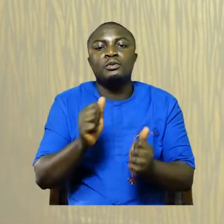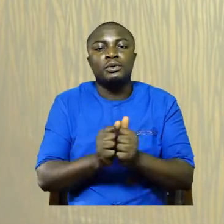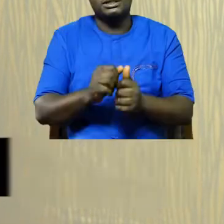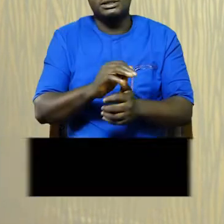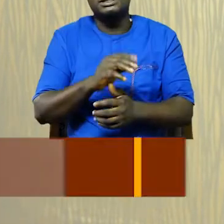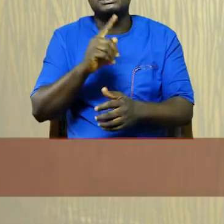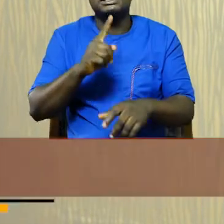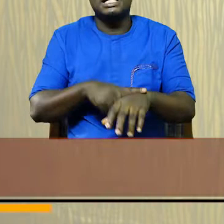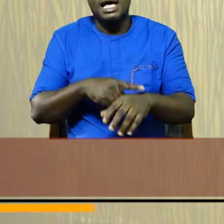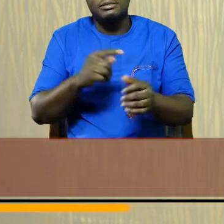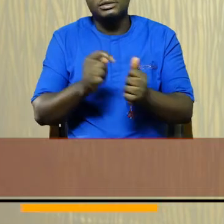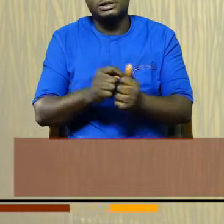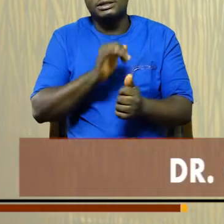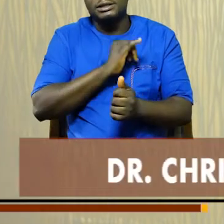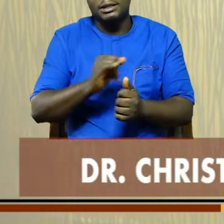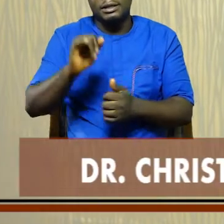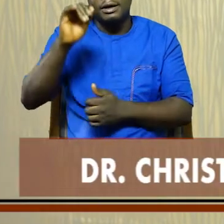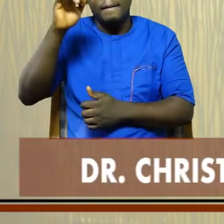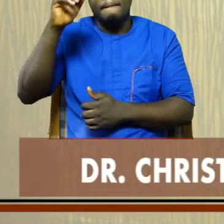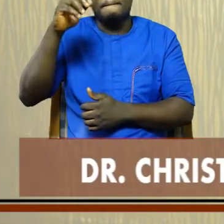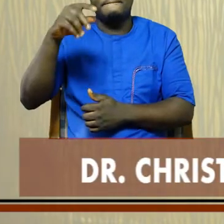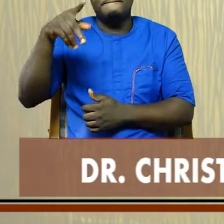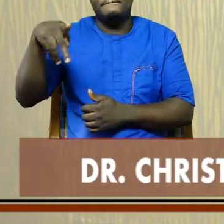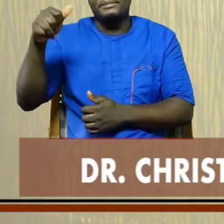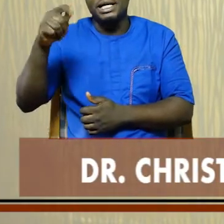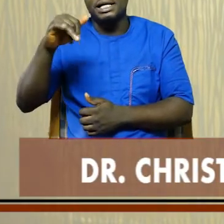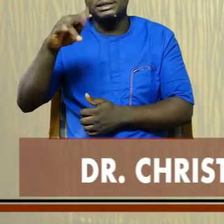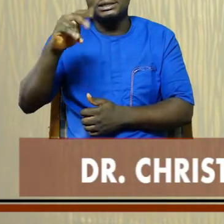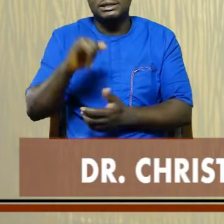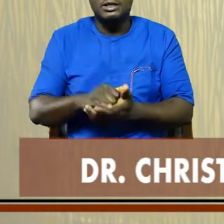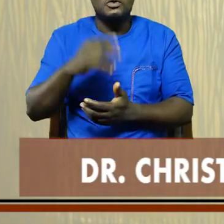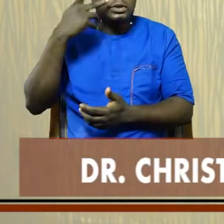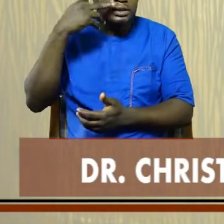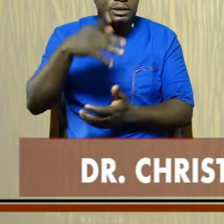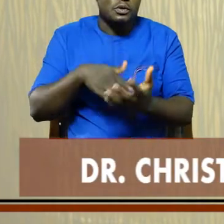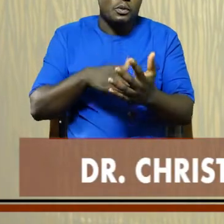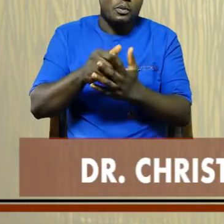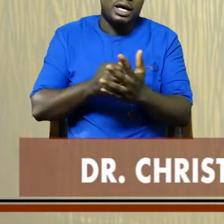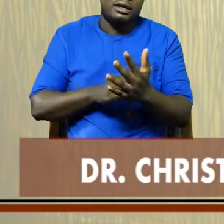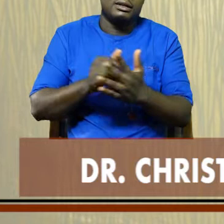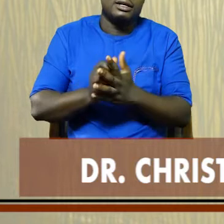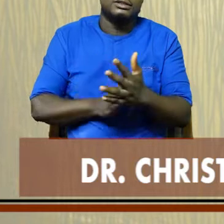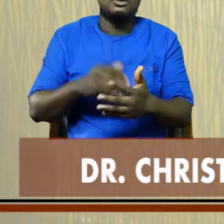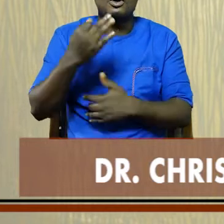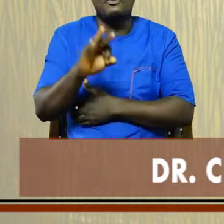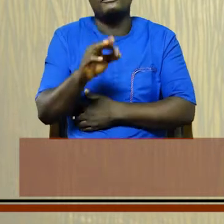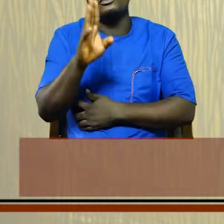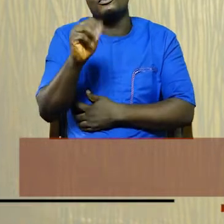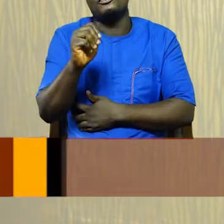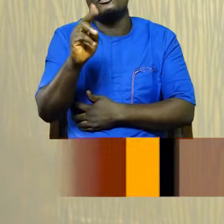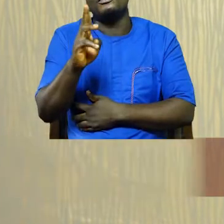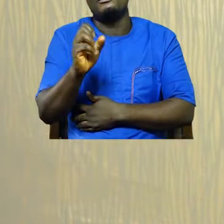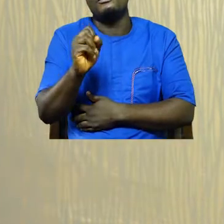time, the patient begin to manifest with progressive weakness of the